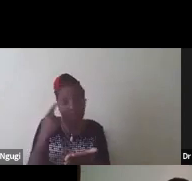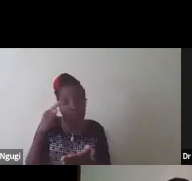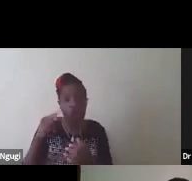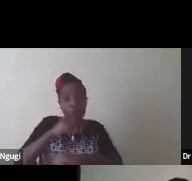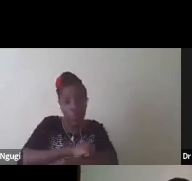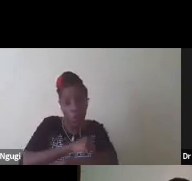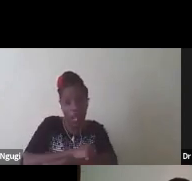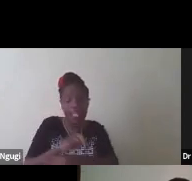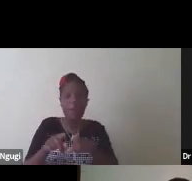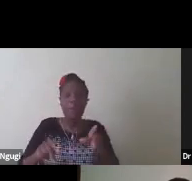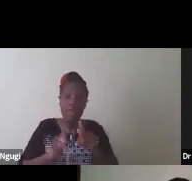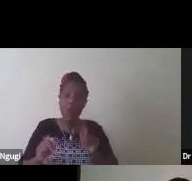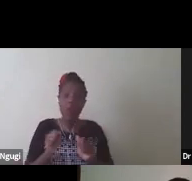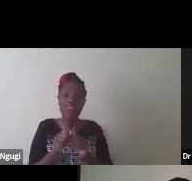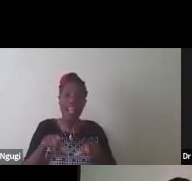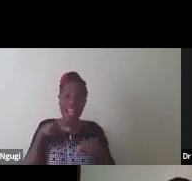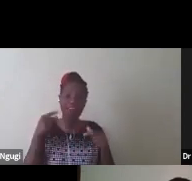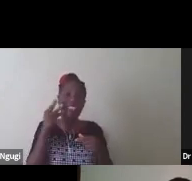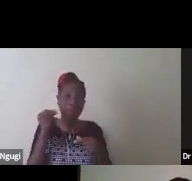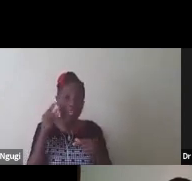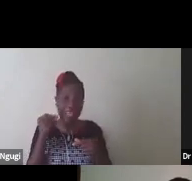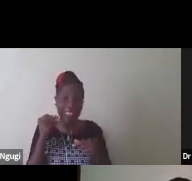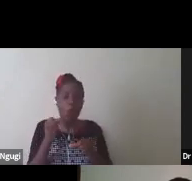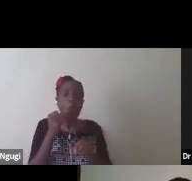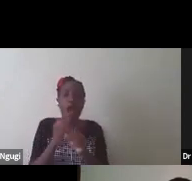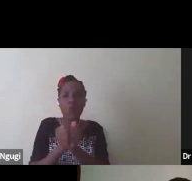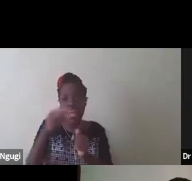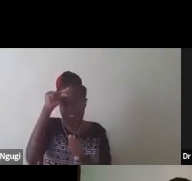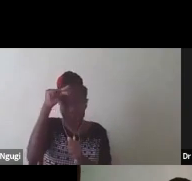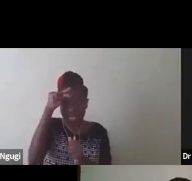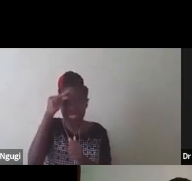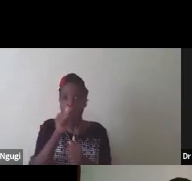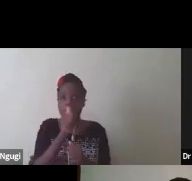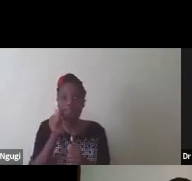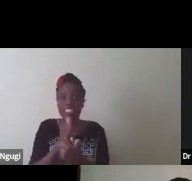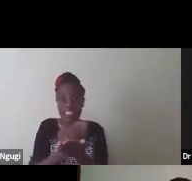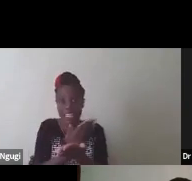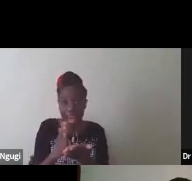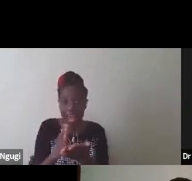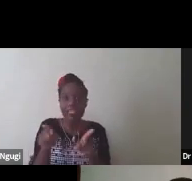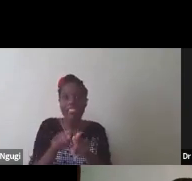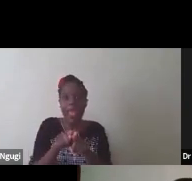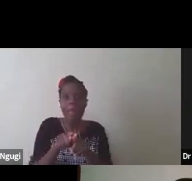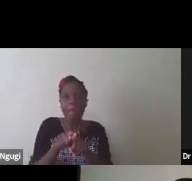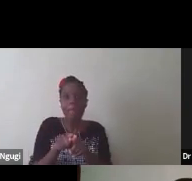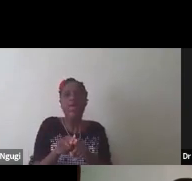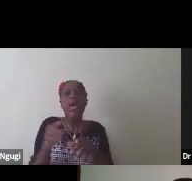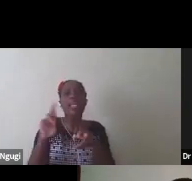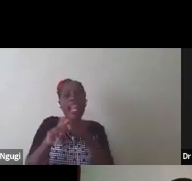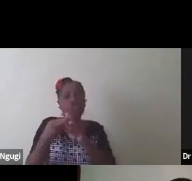with lived experience, working with the government, working with the private sector, and then we must build a relationship of